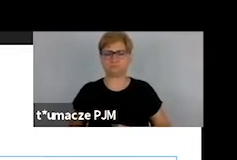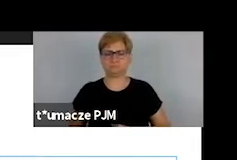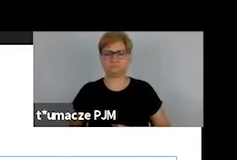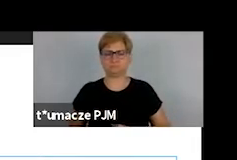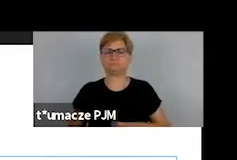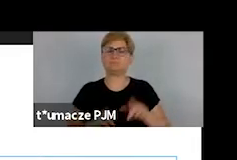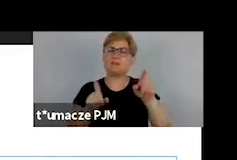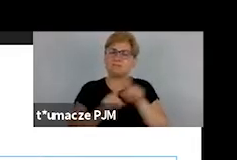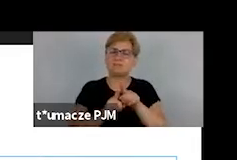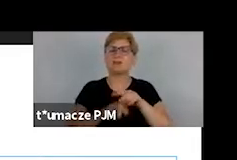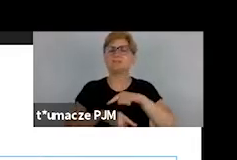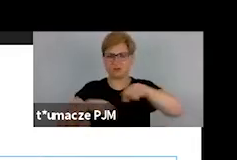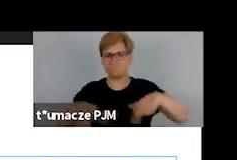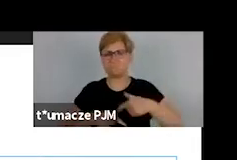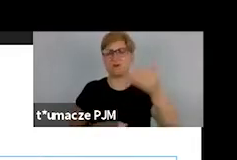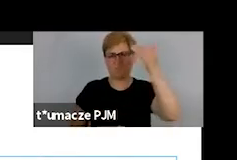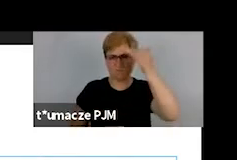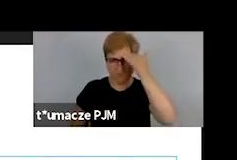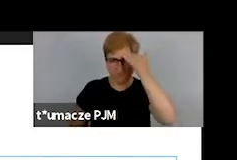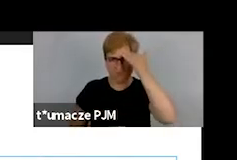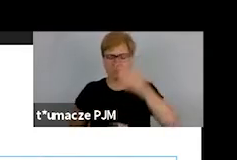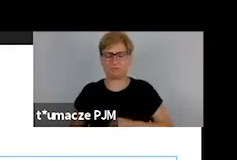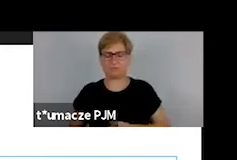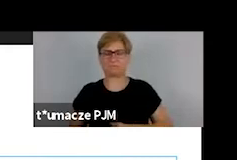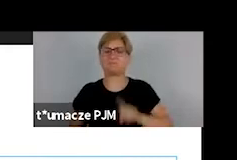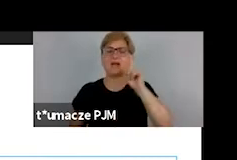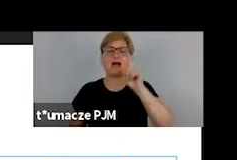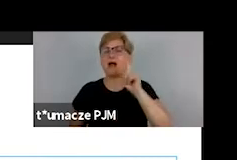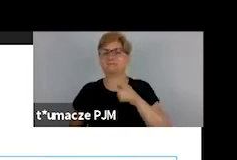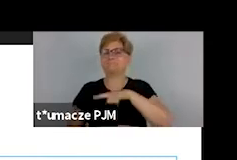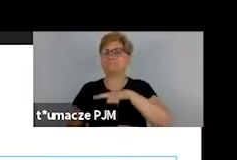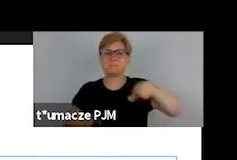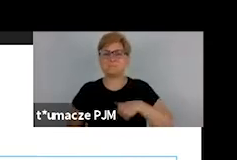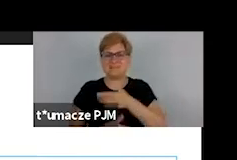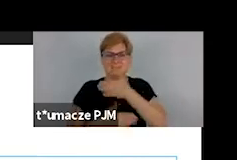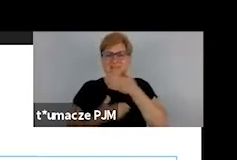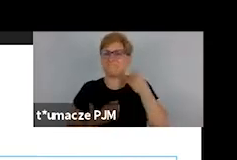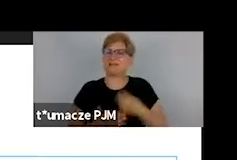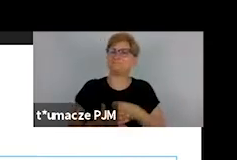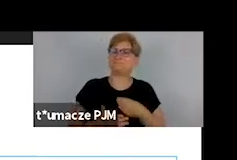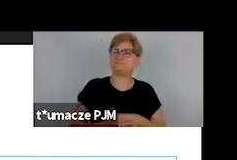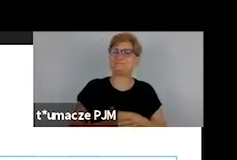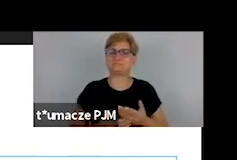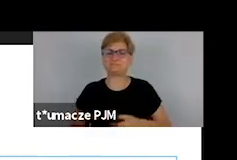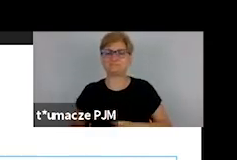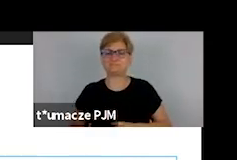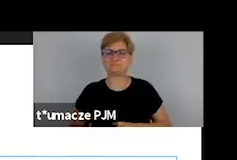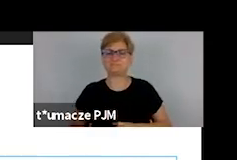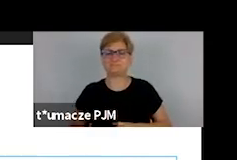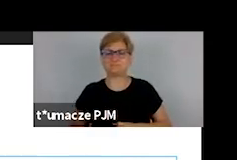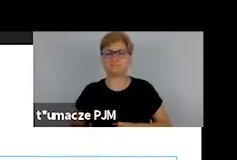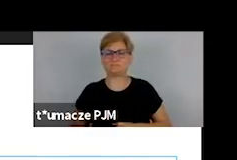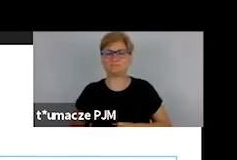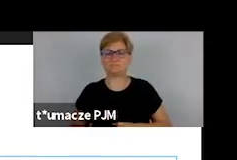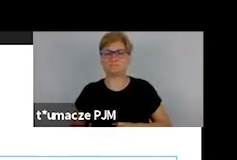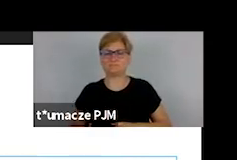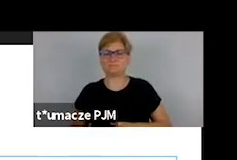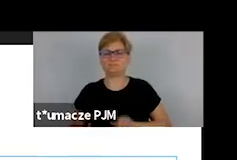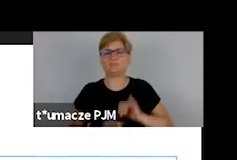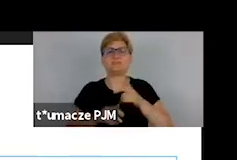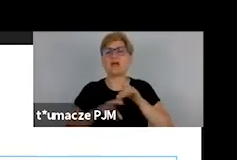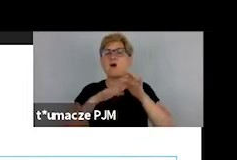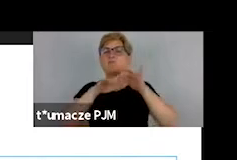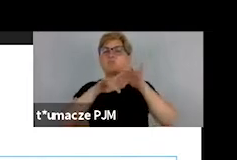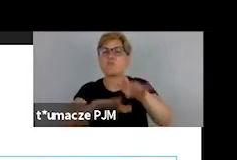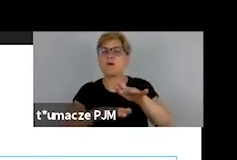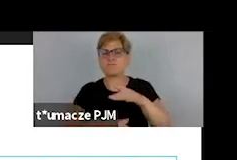violence prevention work we do. Where communities are saturated with alcohol, and this is true of poor communities around the